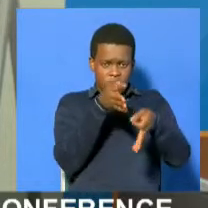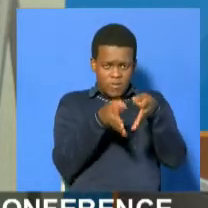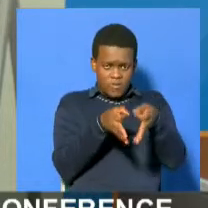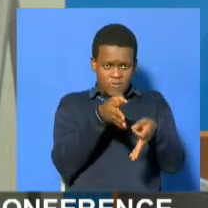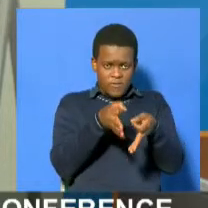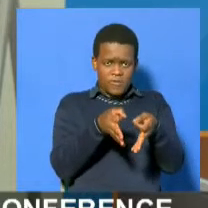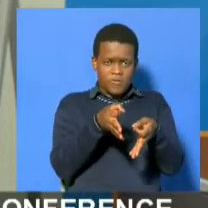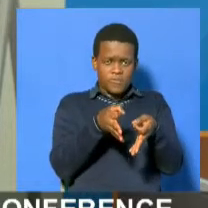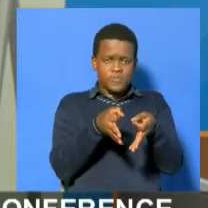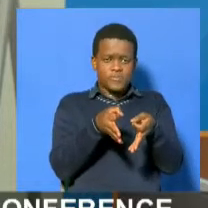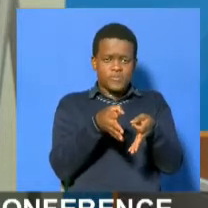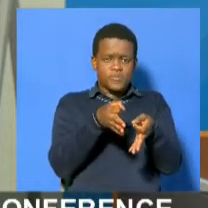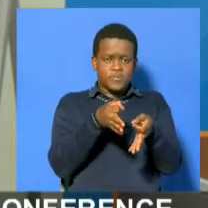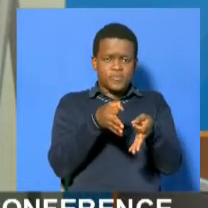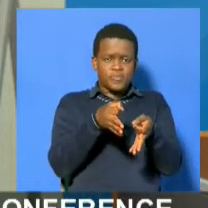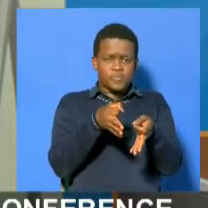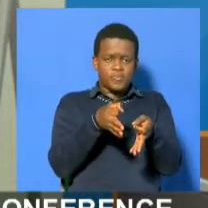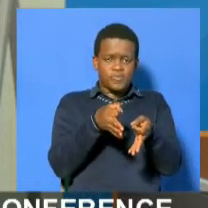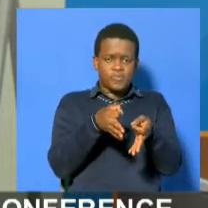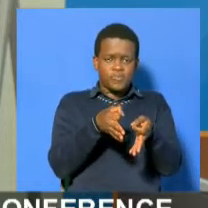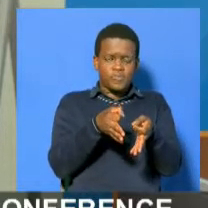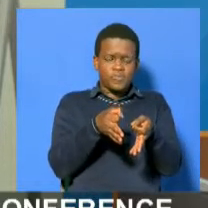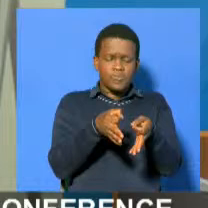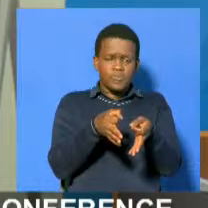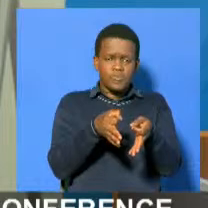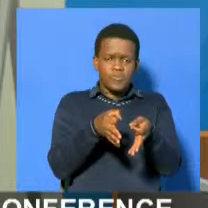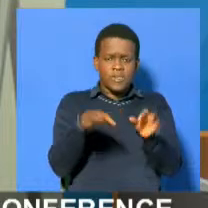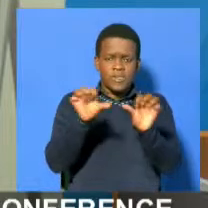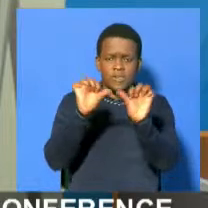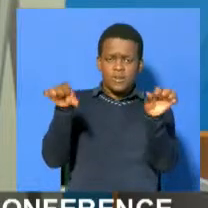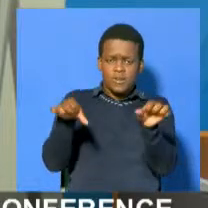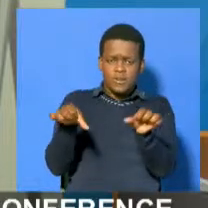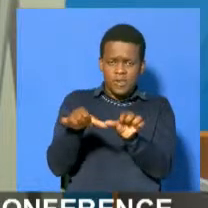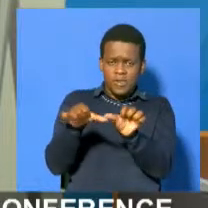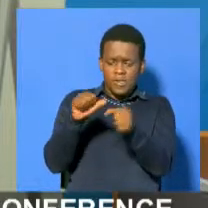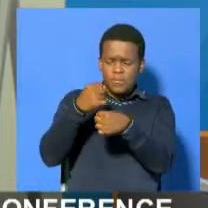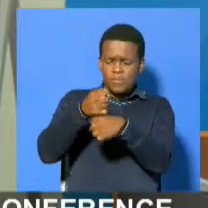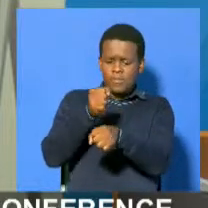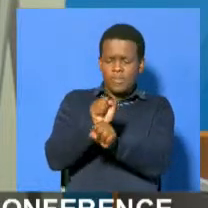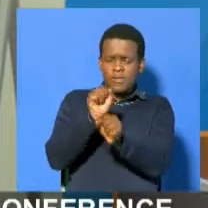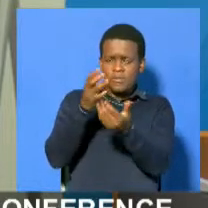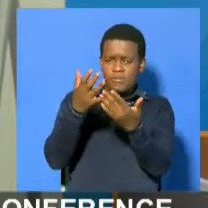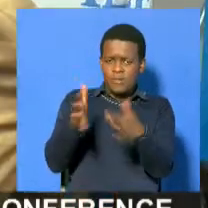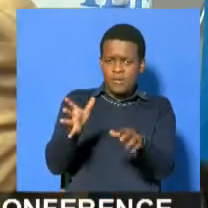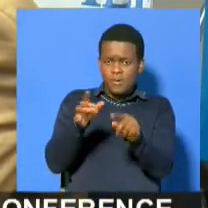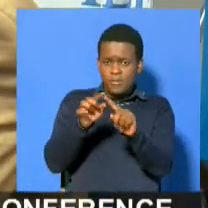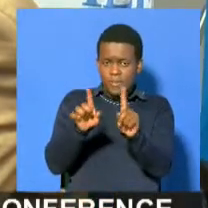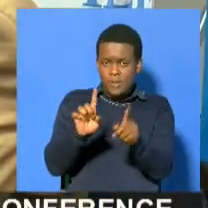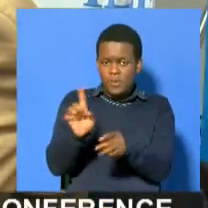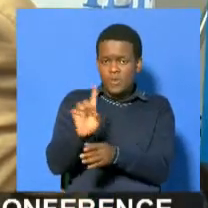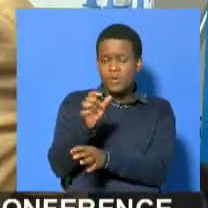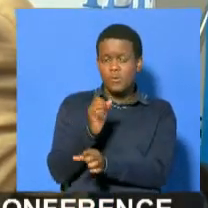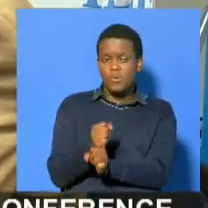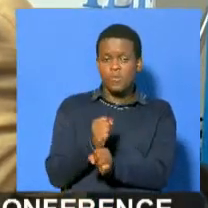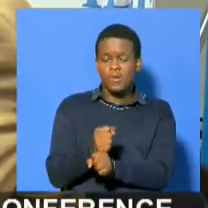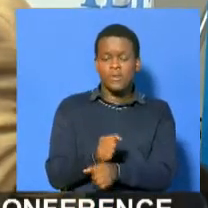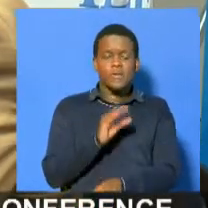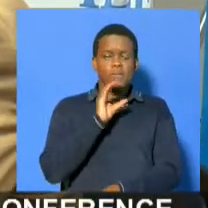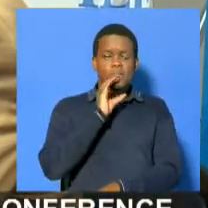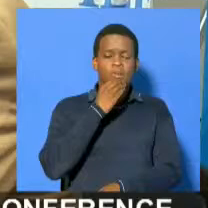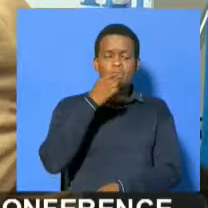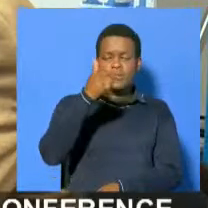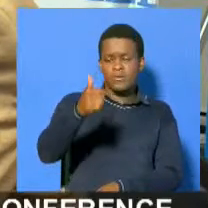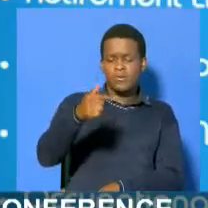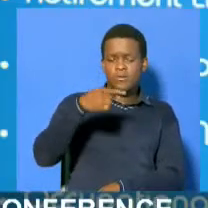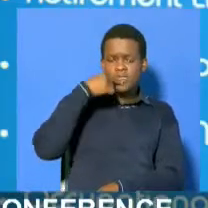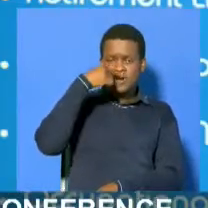the enabling environment has been created, and then the begging question then would be, where are the jobs? Mr. Tlabona further stated that they